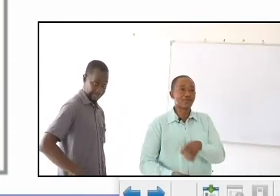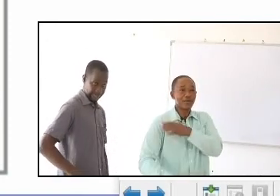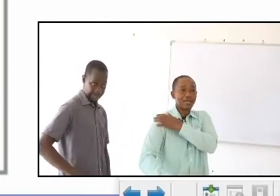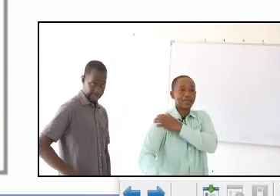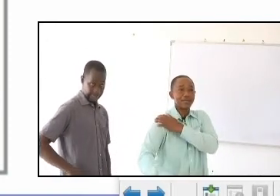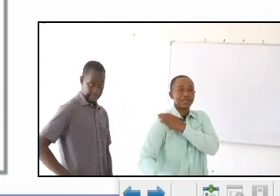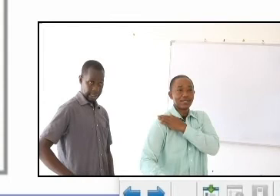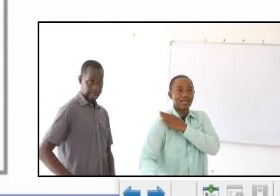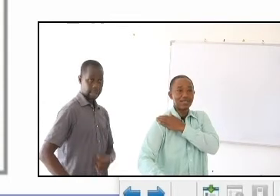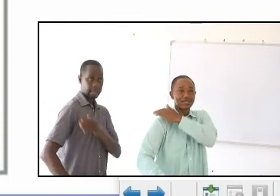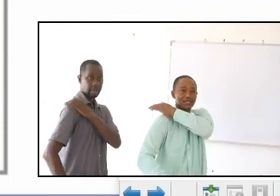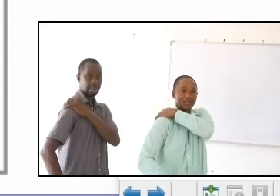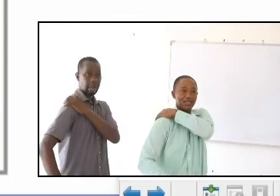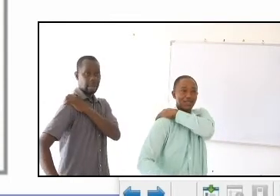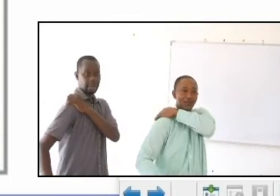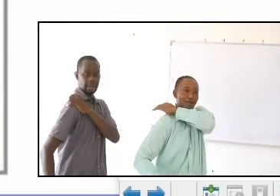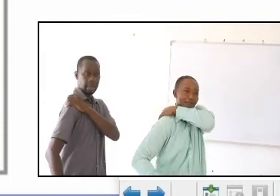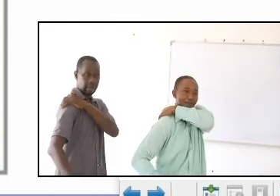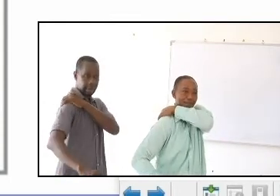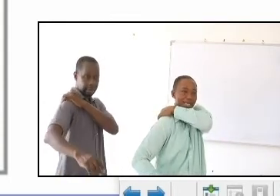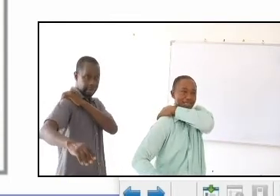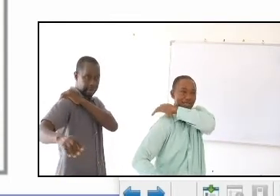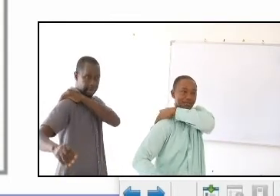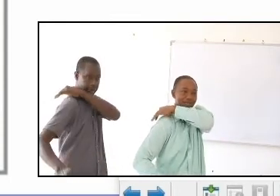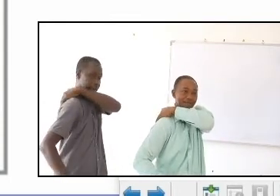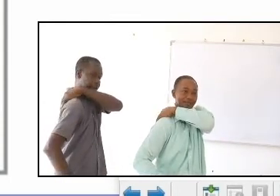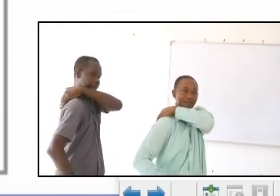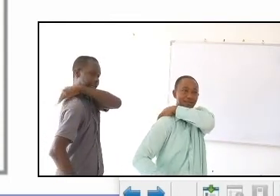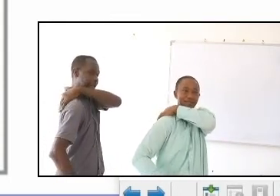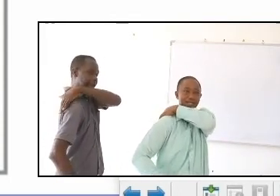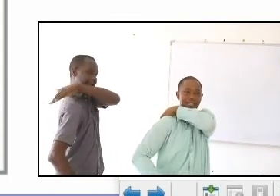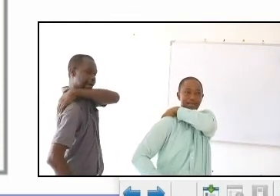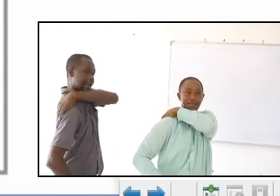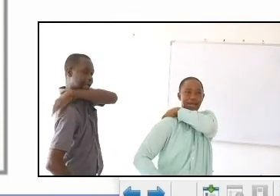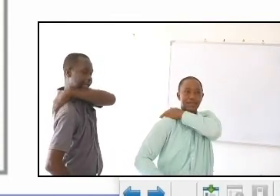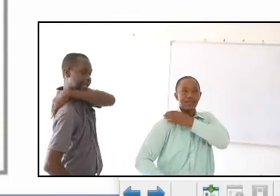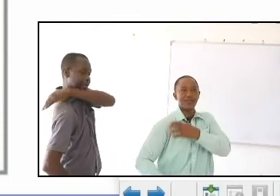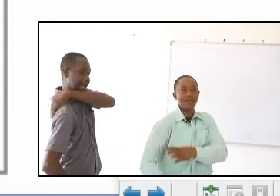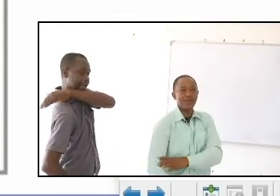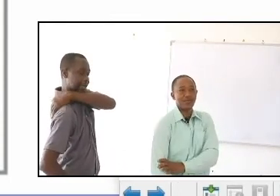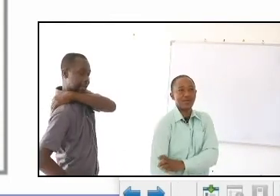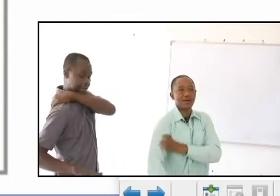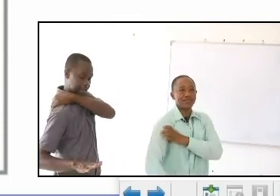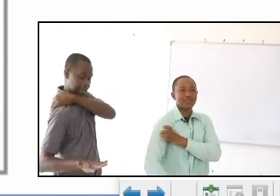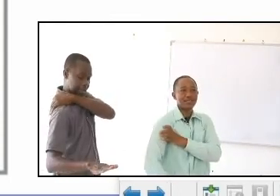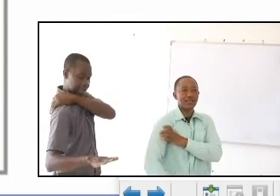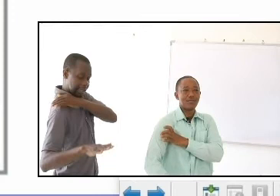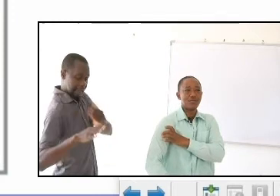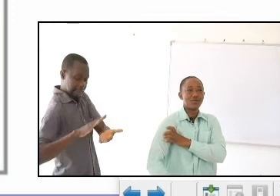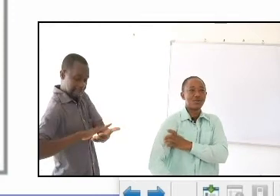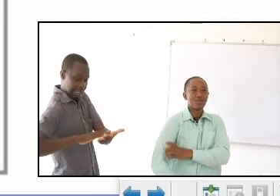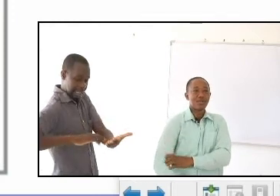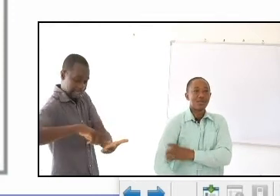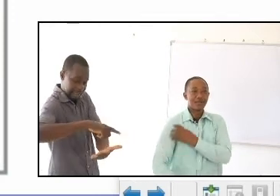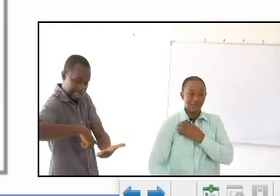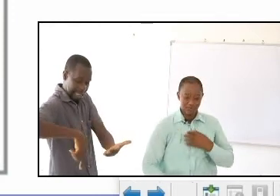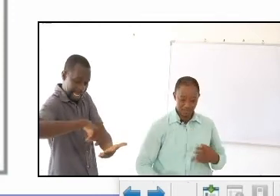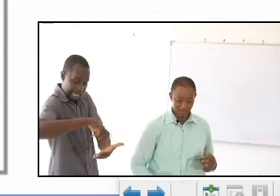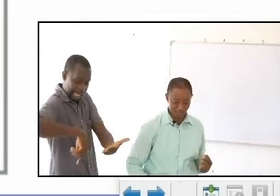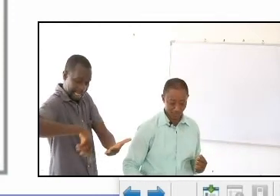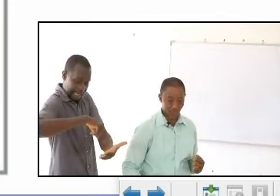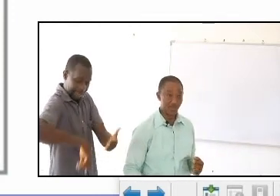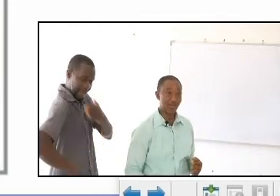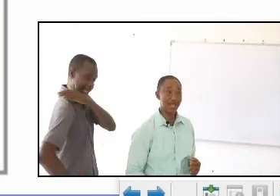course, the forelimb, that is, you have a plate. You can feel a plate at the back, wherein you have this bone that